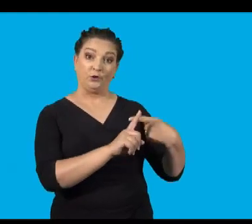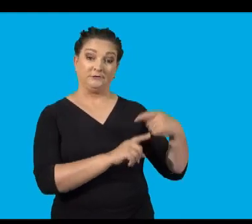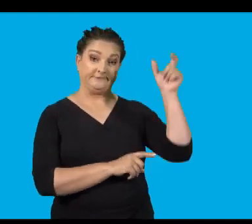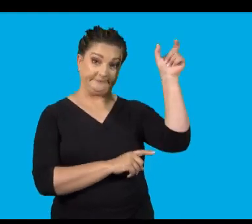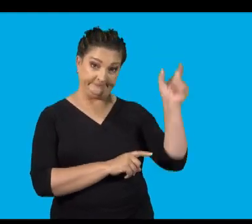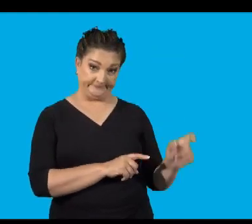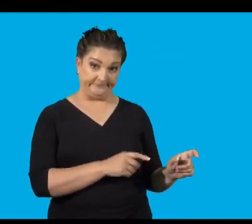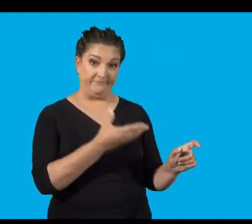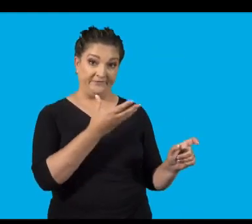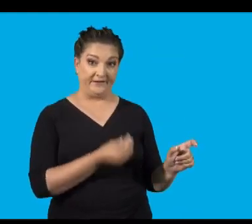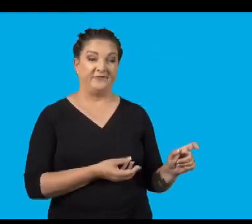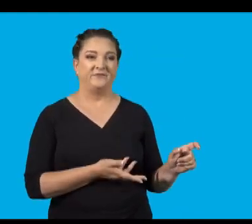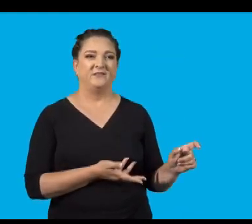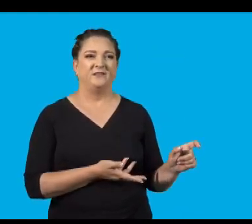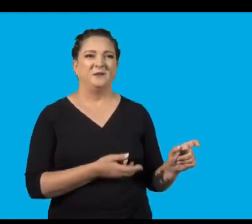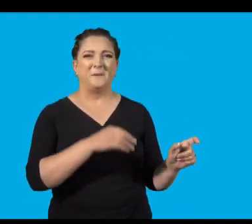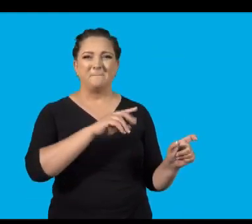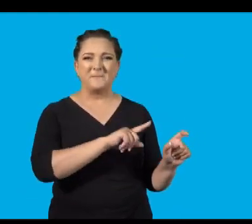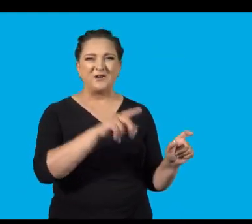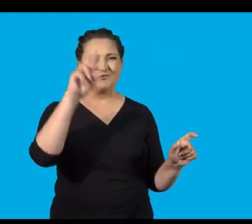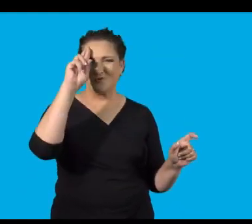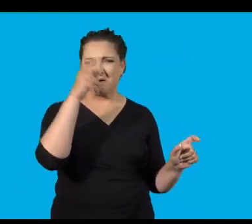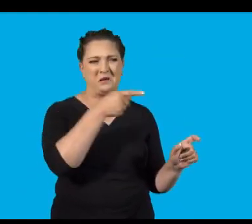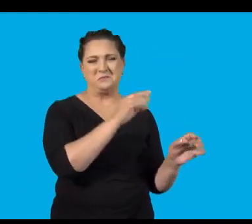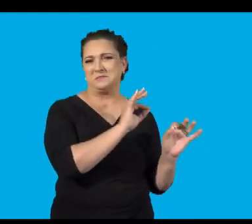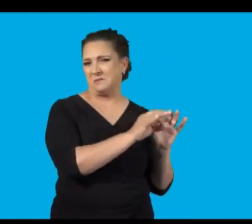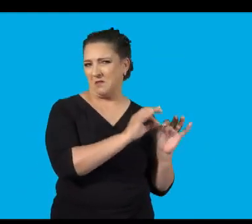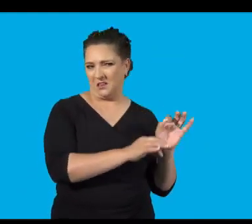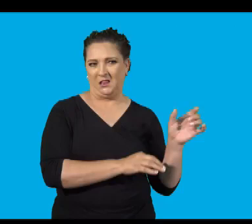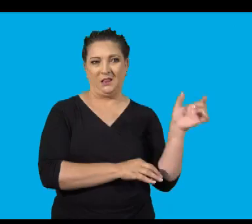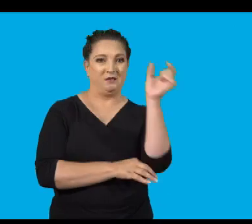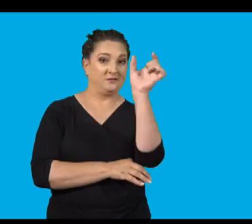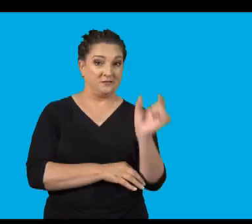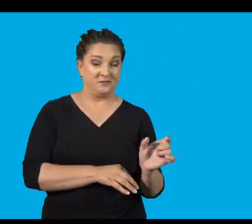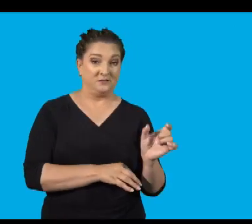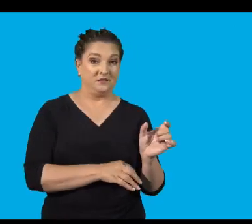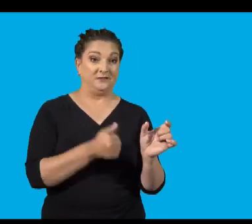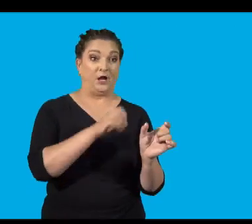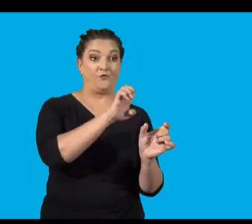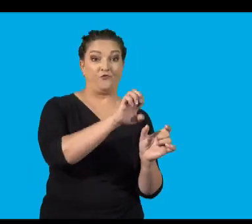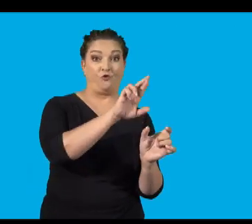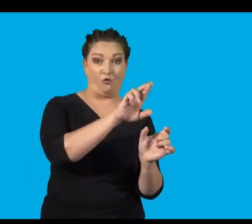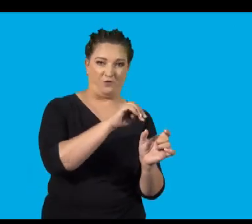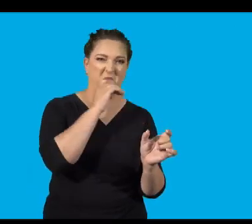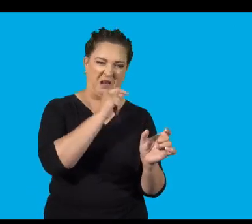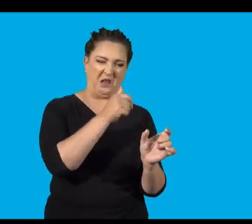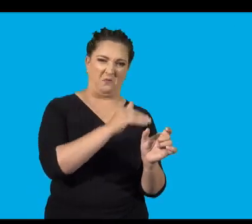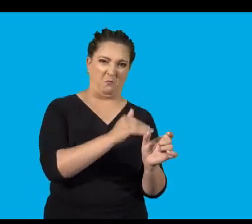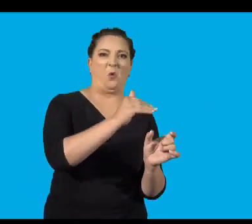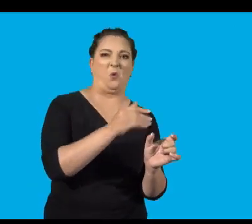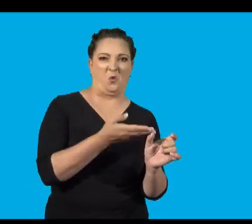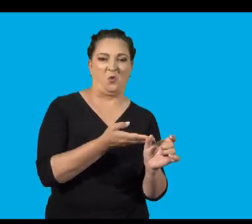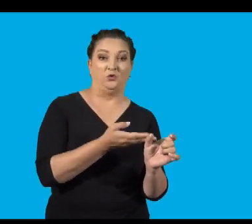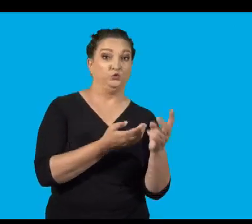positive, remember, positive, it's in its pure form. Comparative is taking it to ER, but